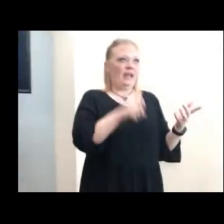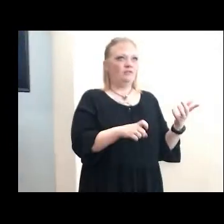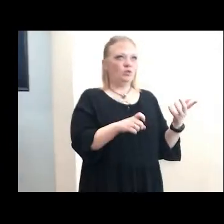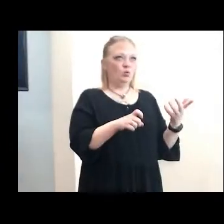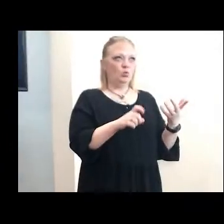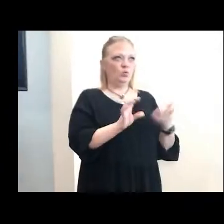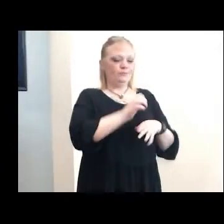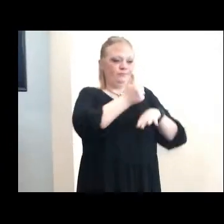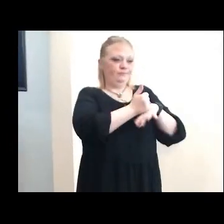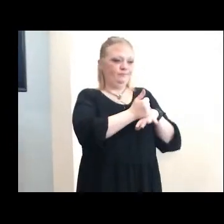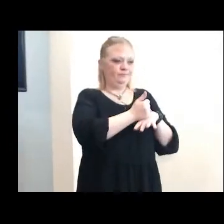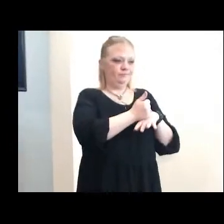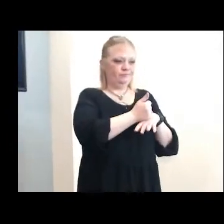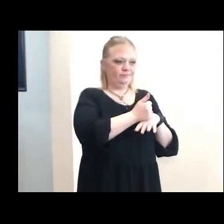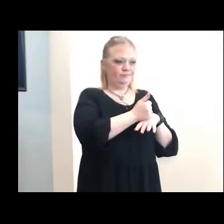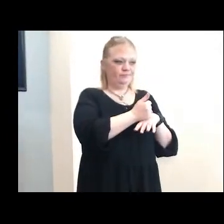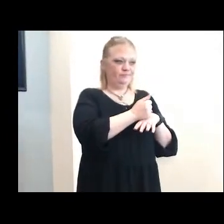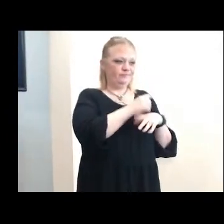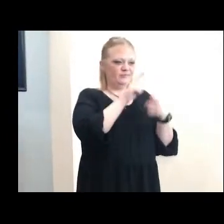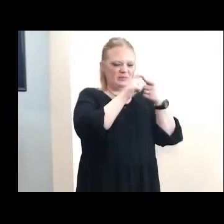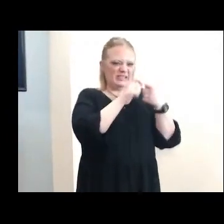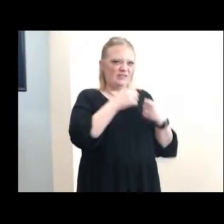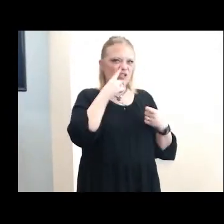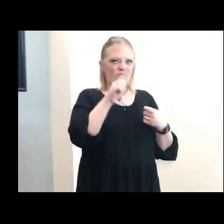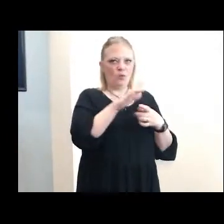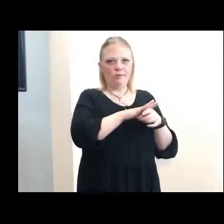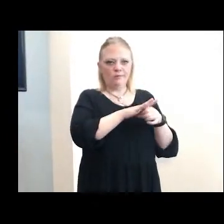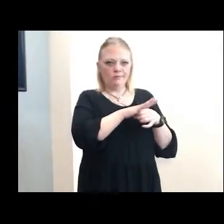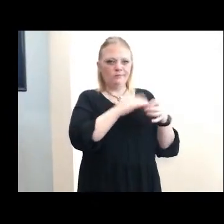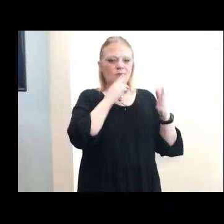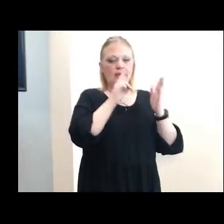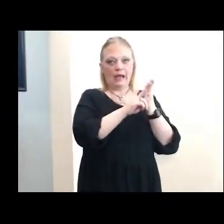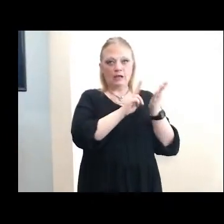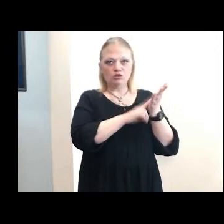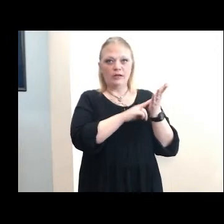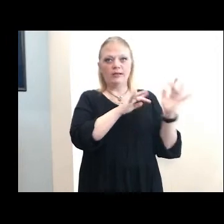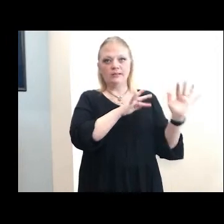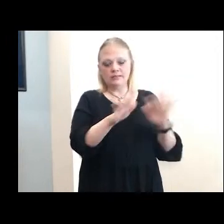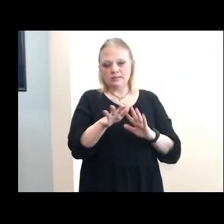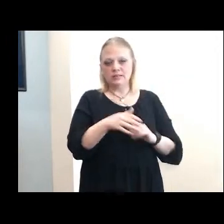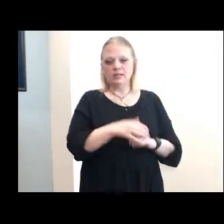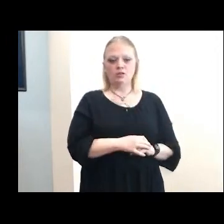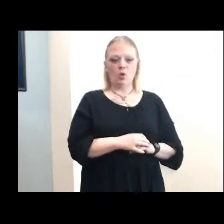the ramifications of the site, the contractual obligations.